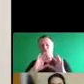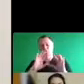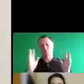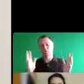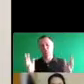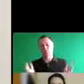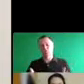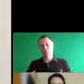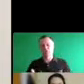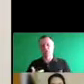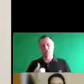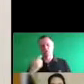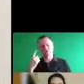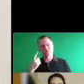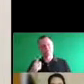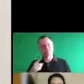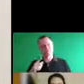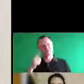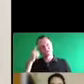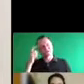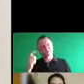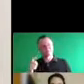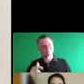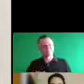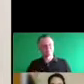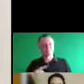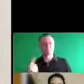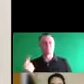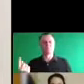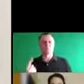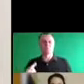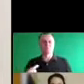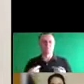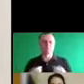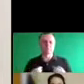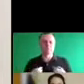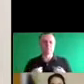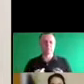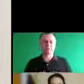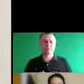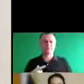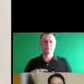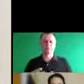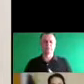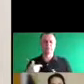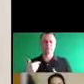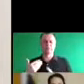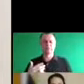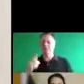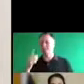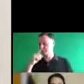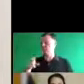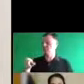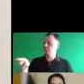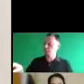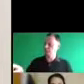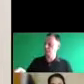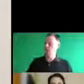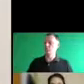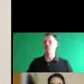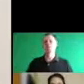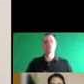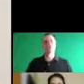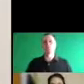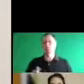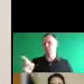I've always been scratching at this, trying to dig and figure out, you know, who I am, you know, because for so long people are telling you who you are or what you